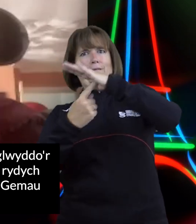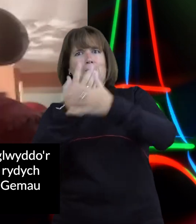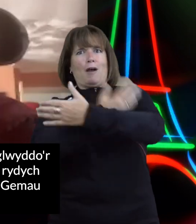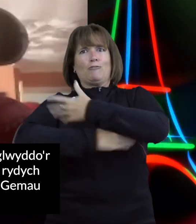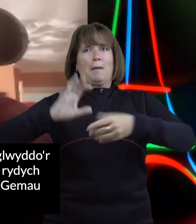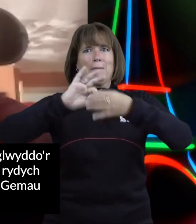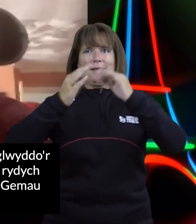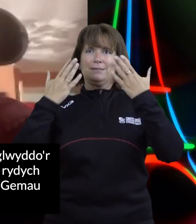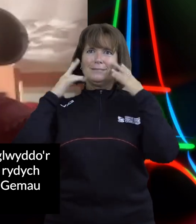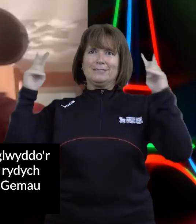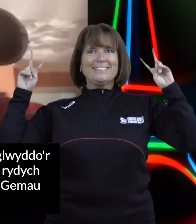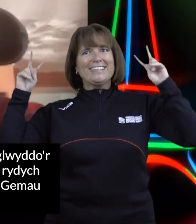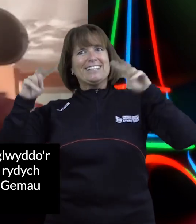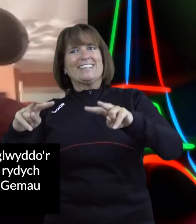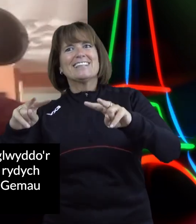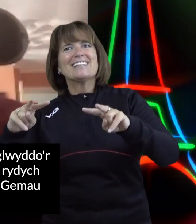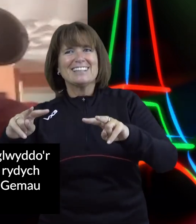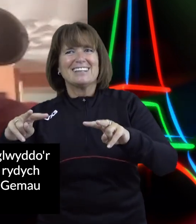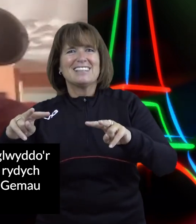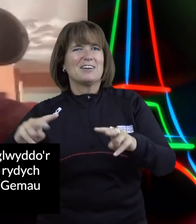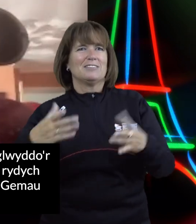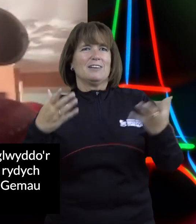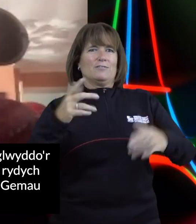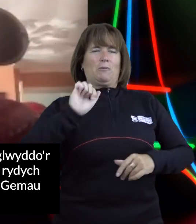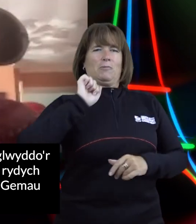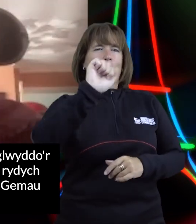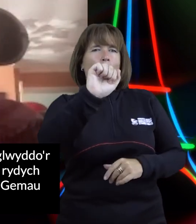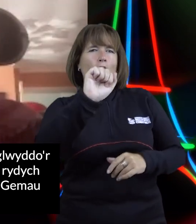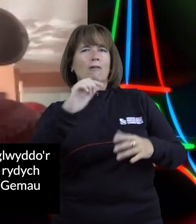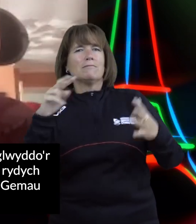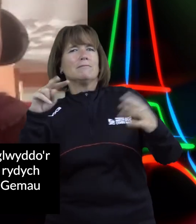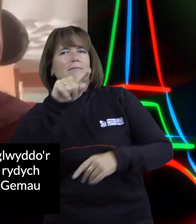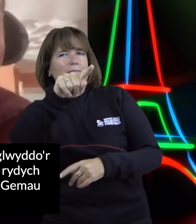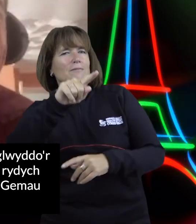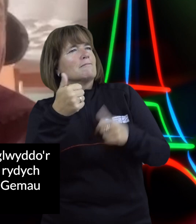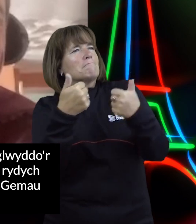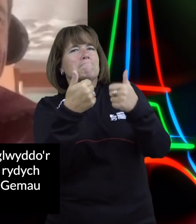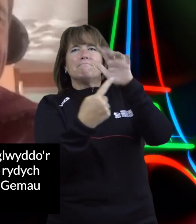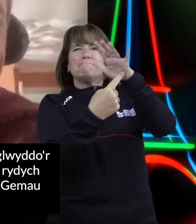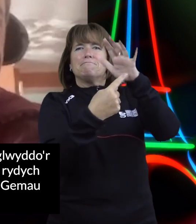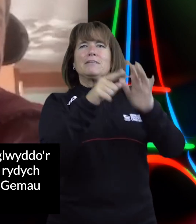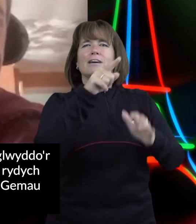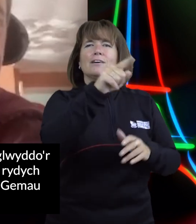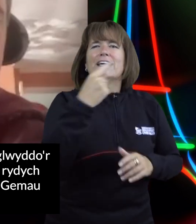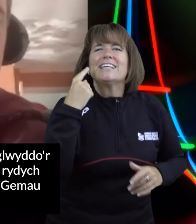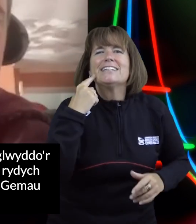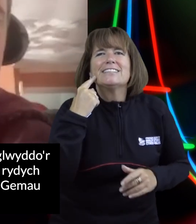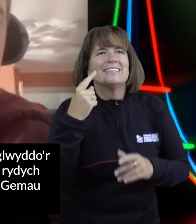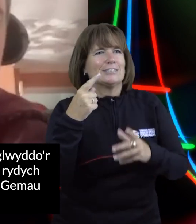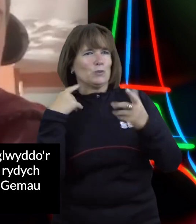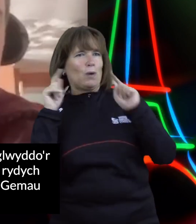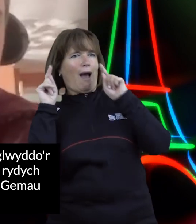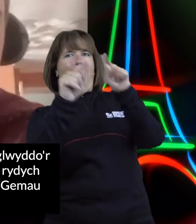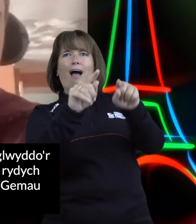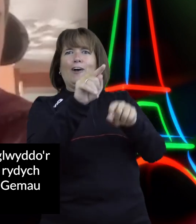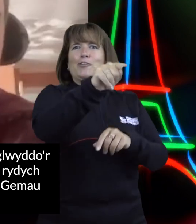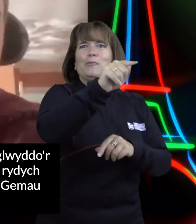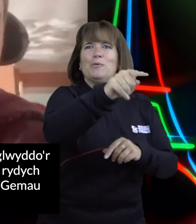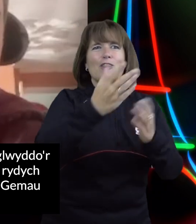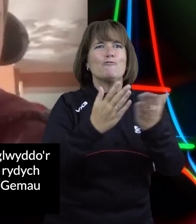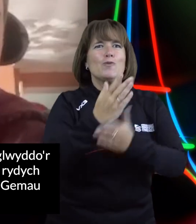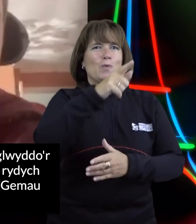global stage, shall we say. From your perspective, you are a very cool